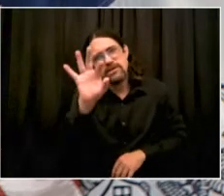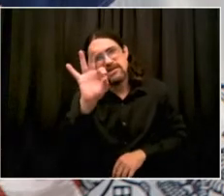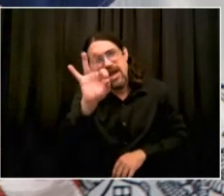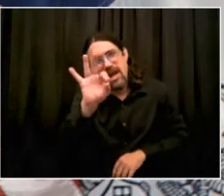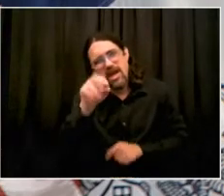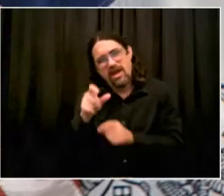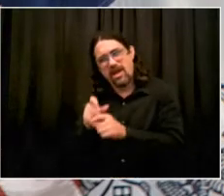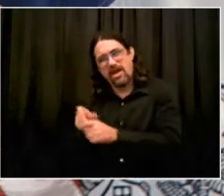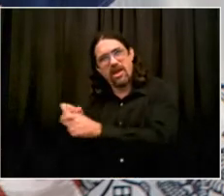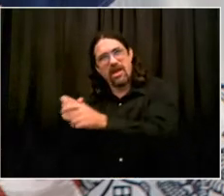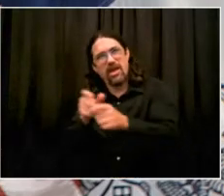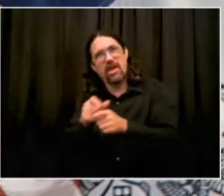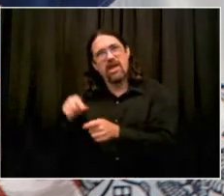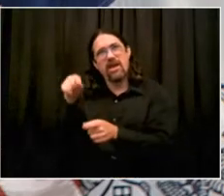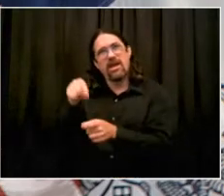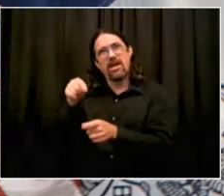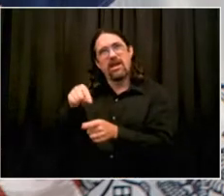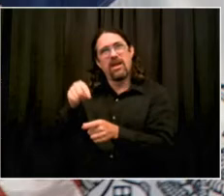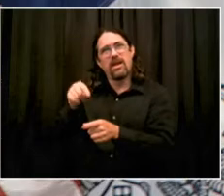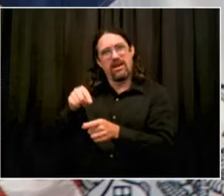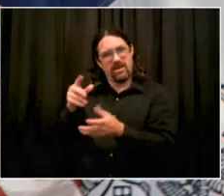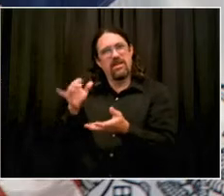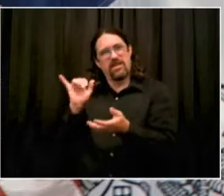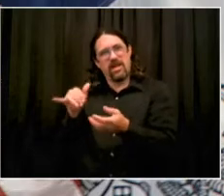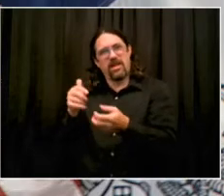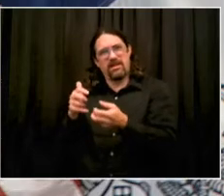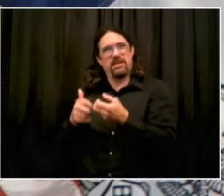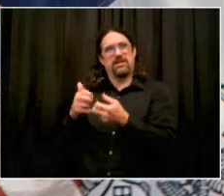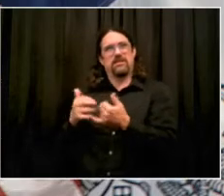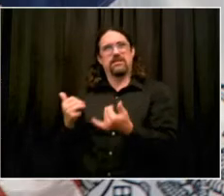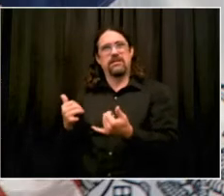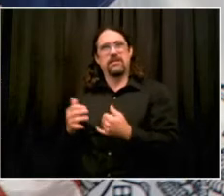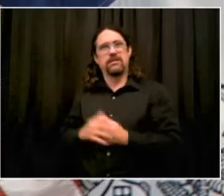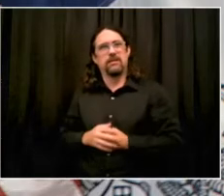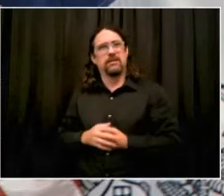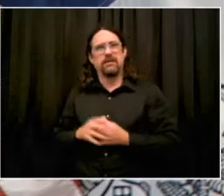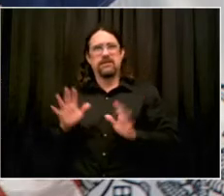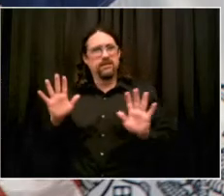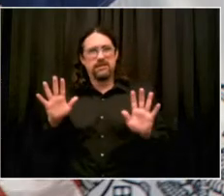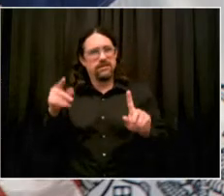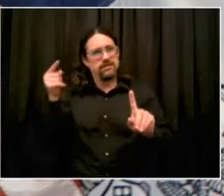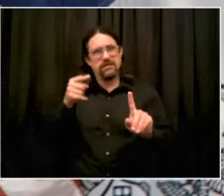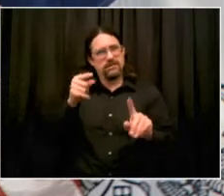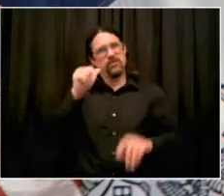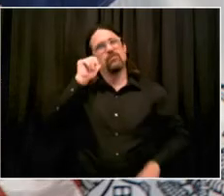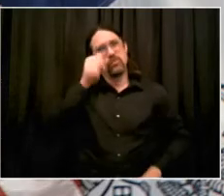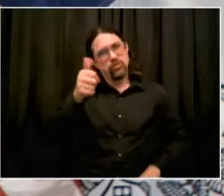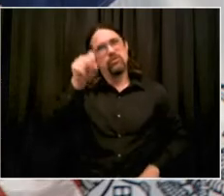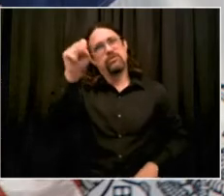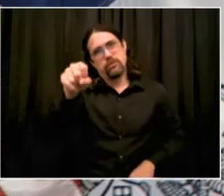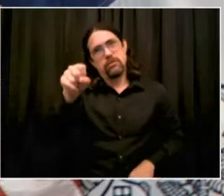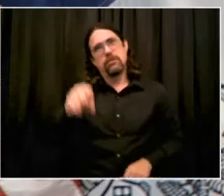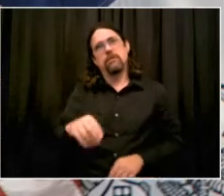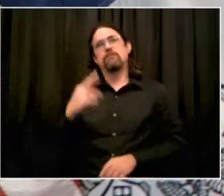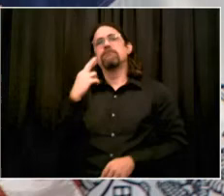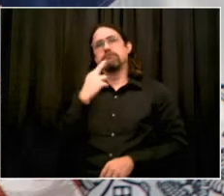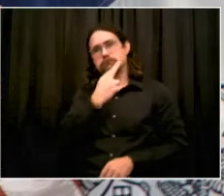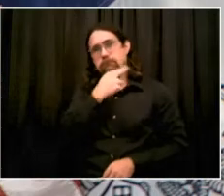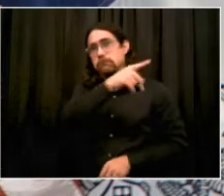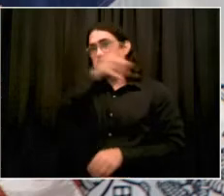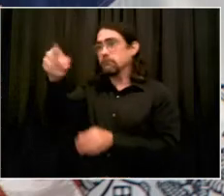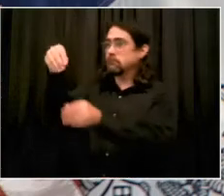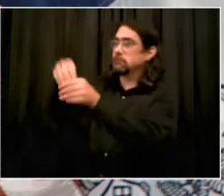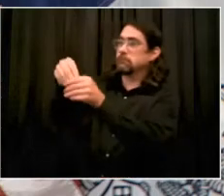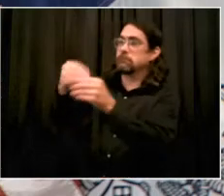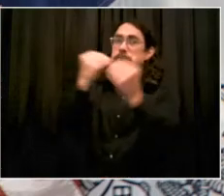forward tomorrow. We're going to watch carefully and report publicly. And if anything looks more problematic, we'll talk